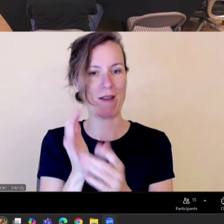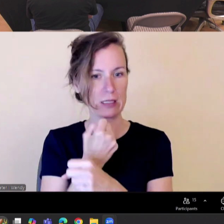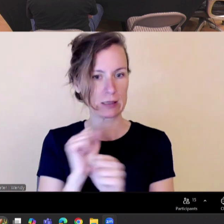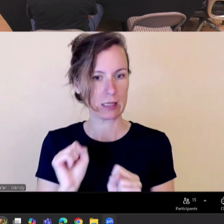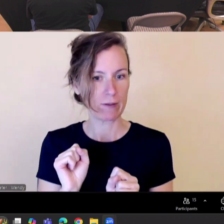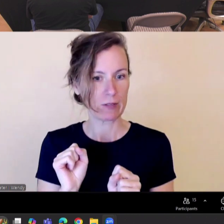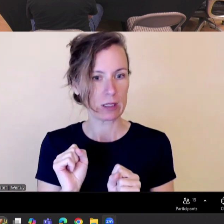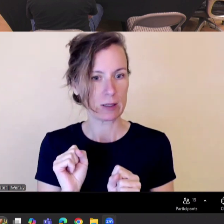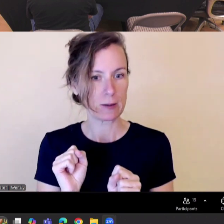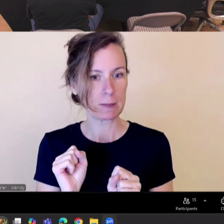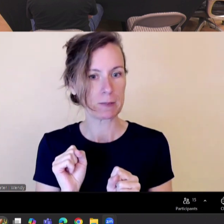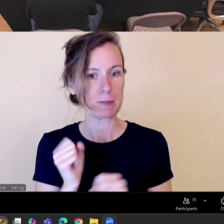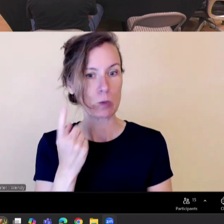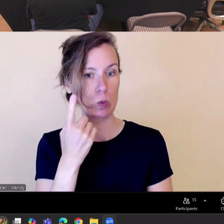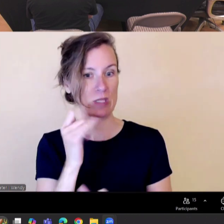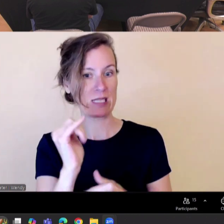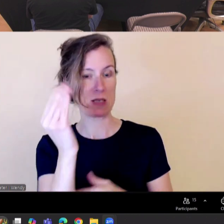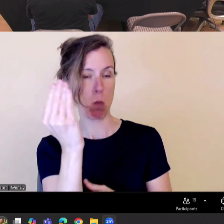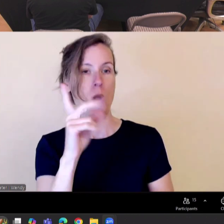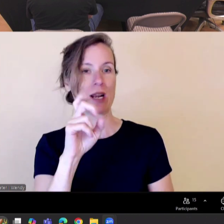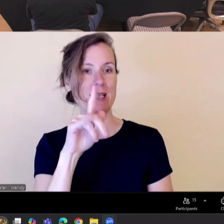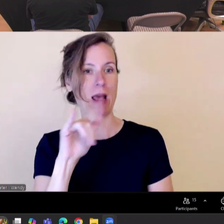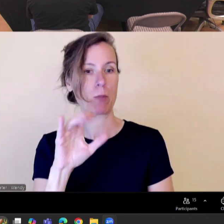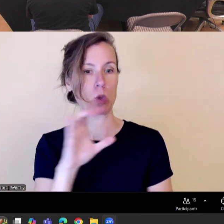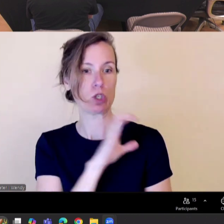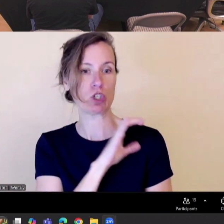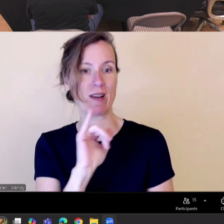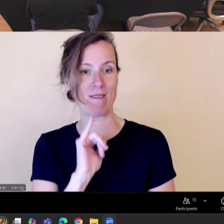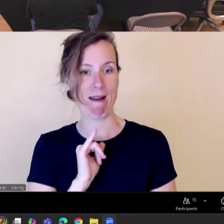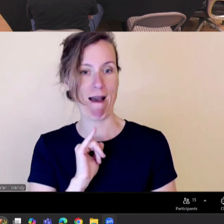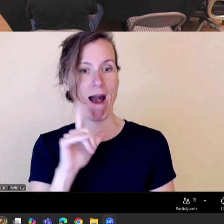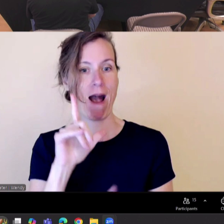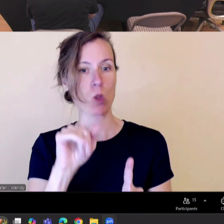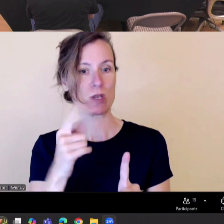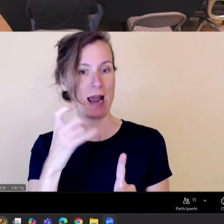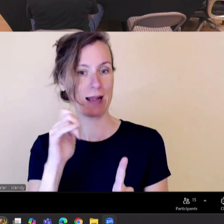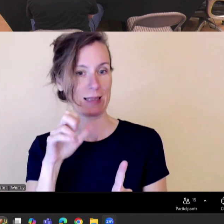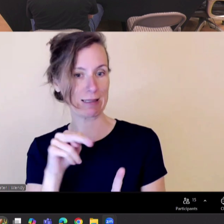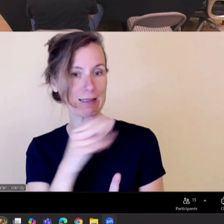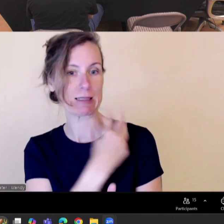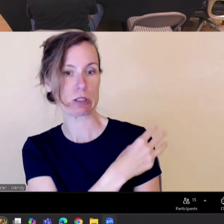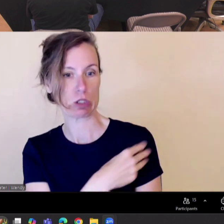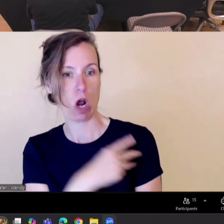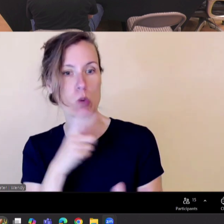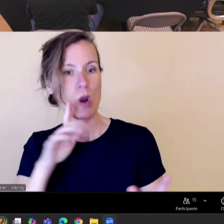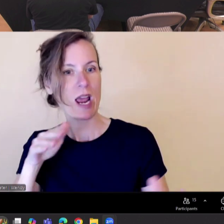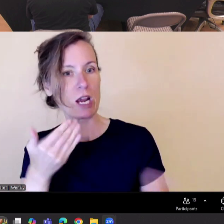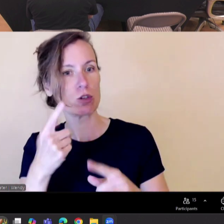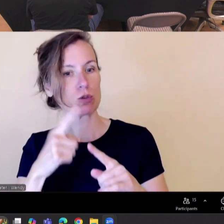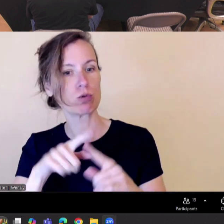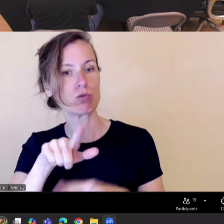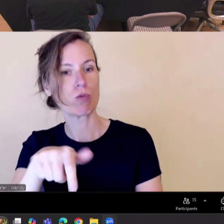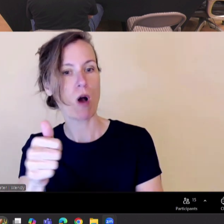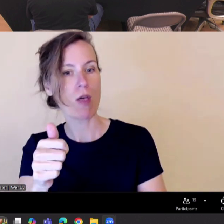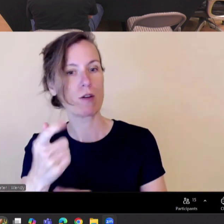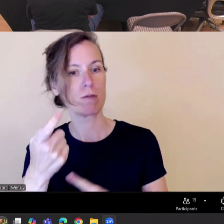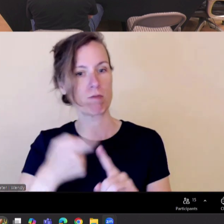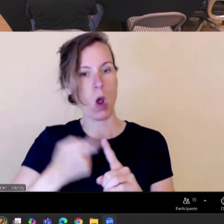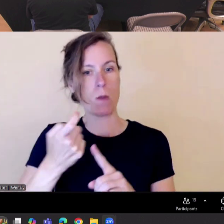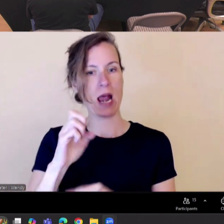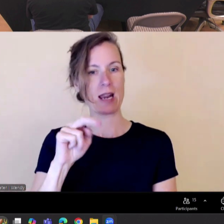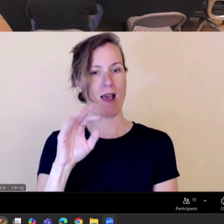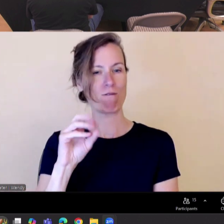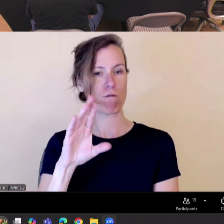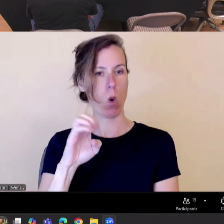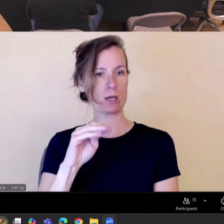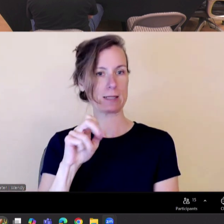that are being tested and introduced as it relates to capturing individuals that are texting, using